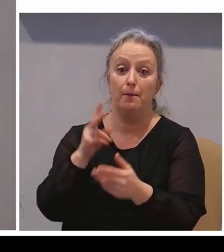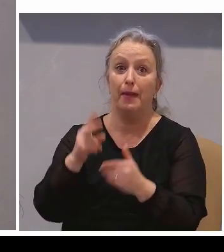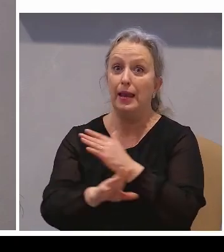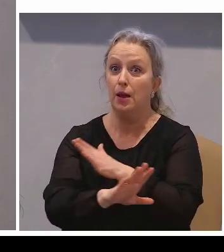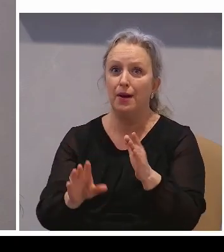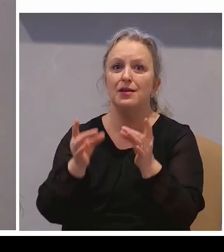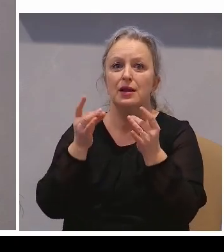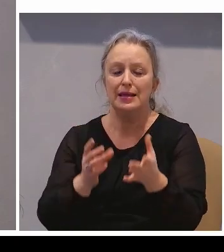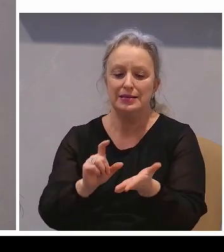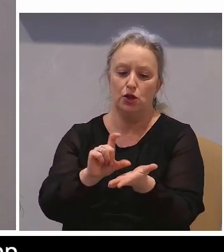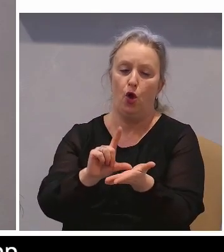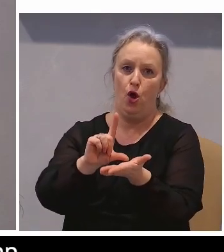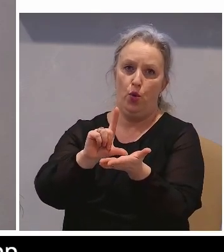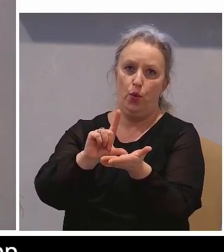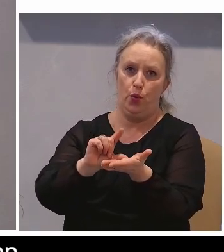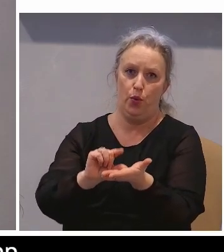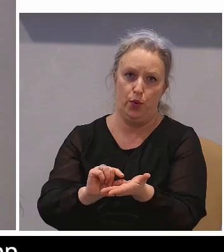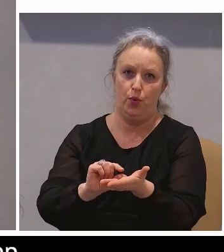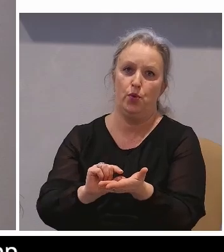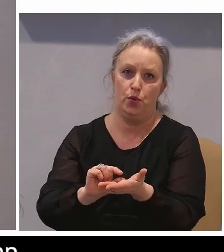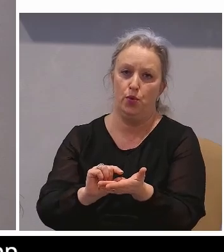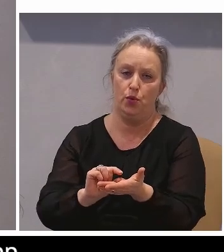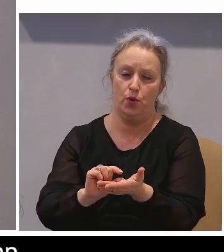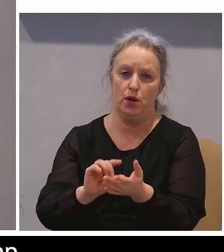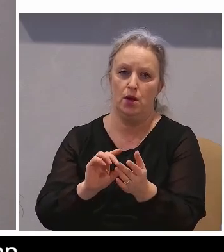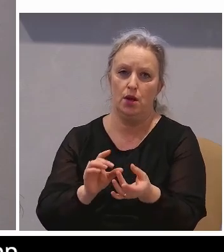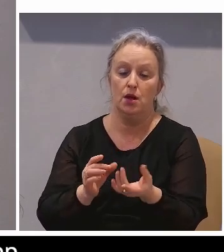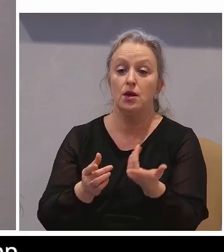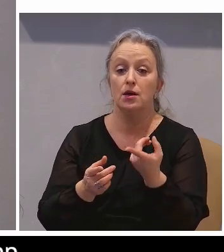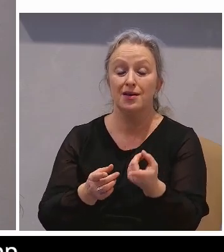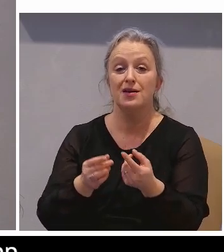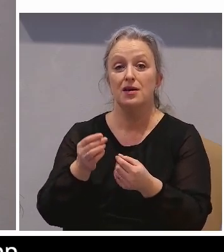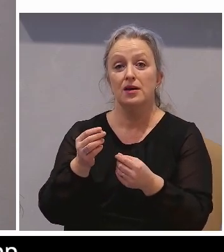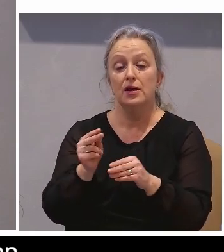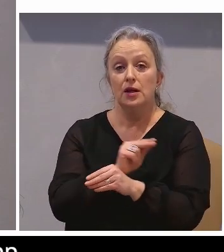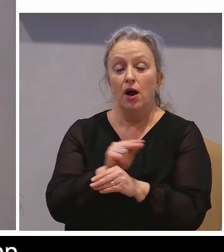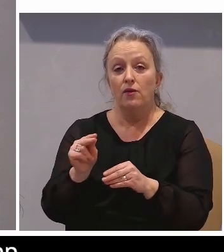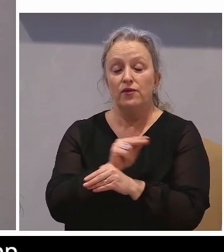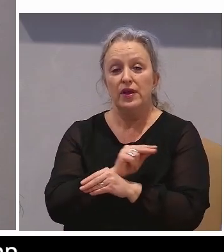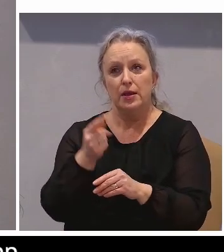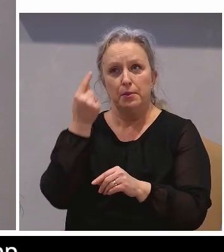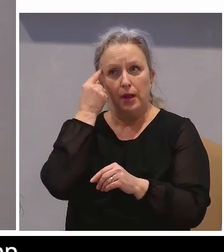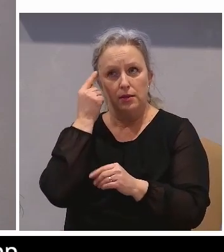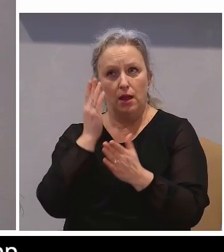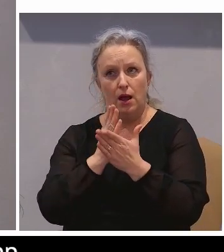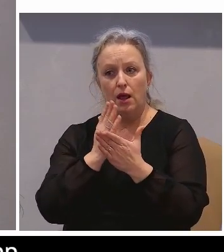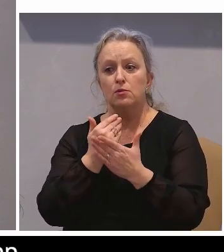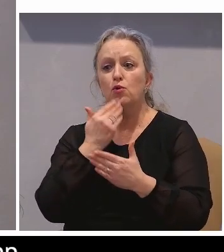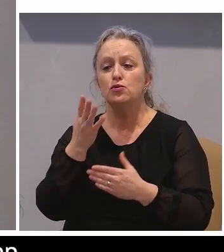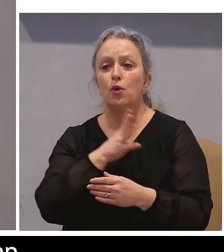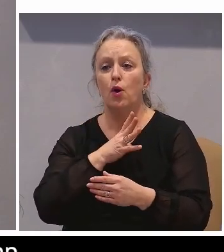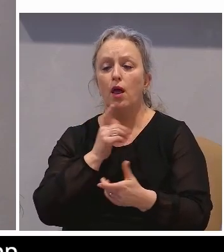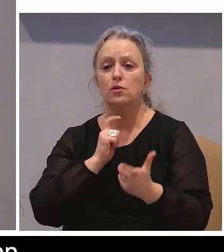the patient is limited to the wheelchair, and the new dose would be 25 milligrams per